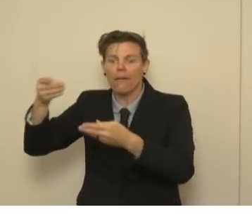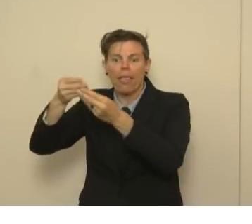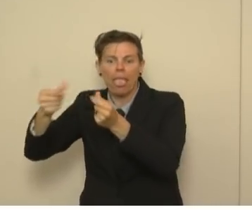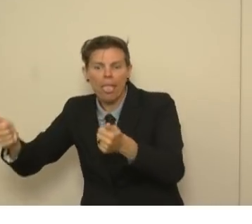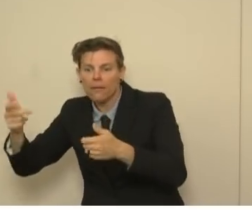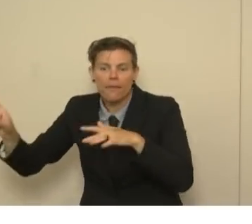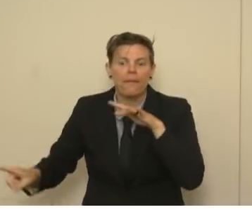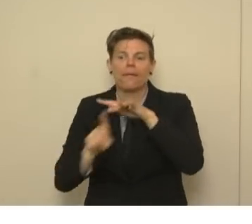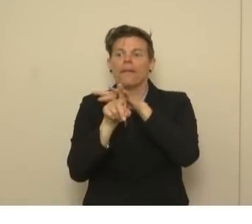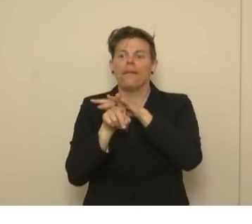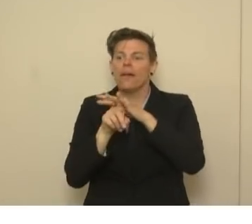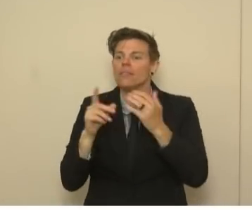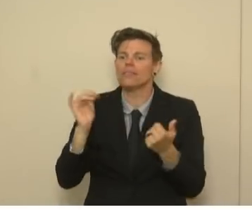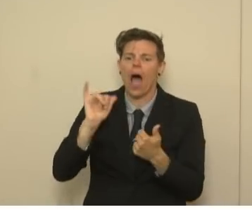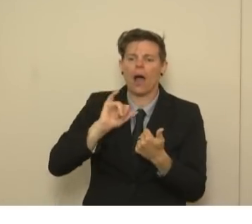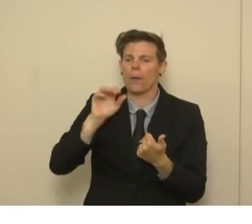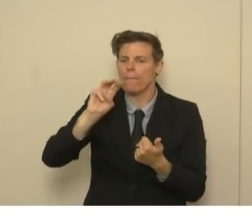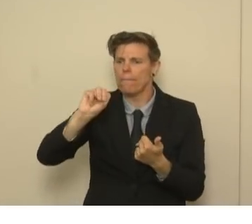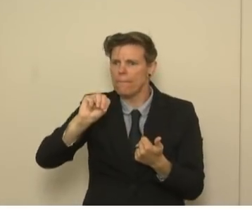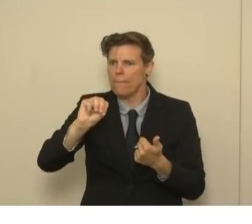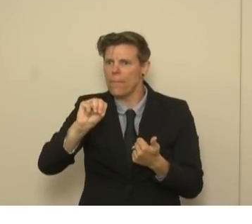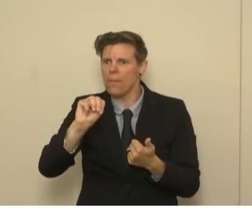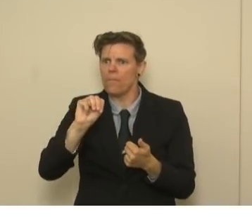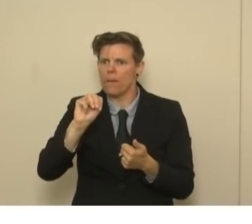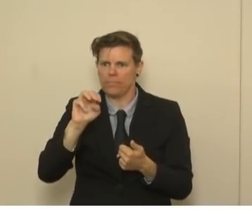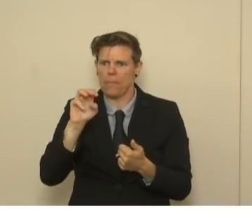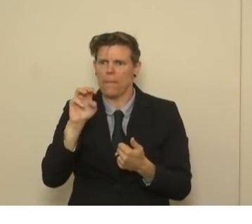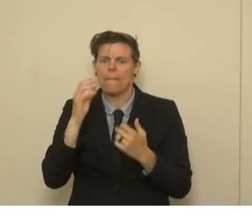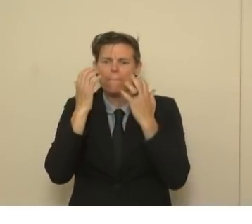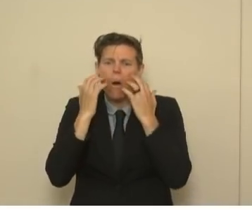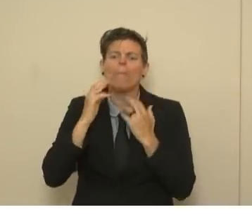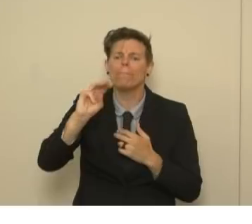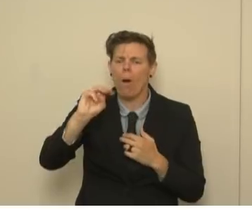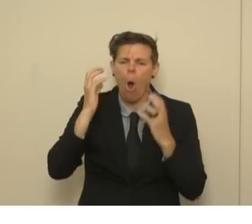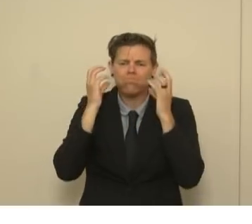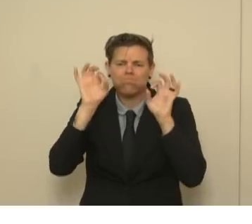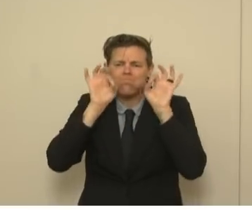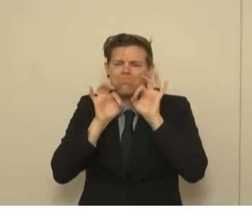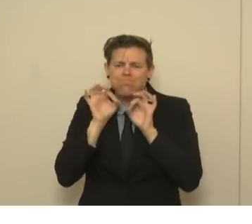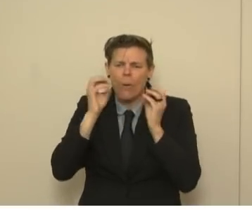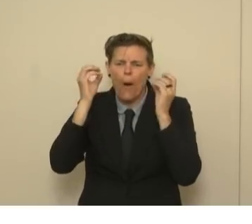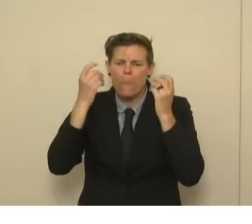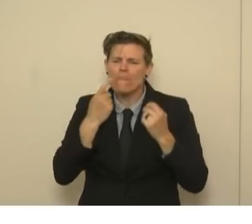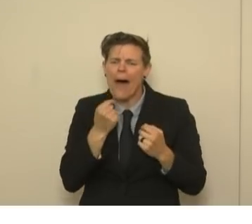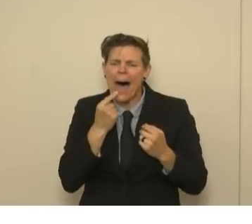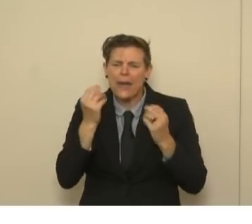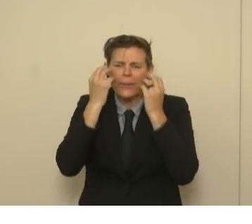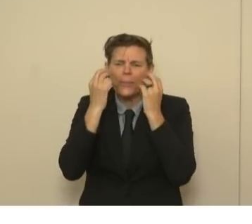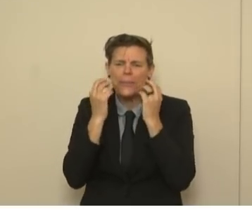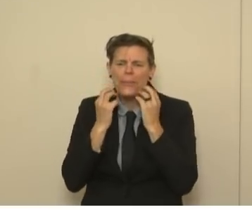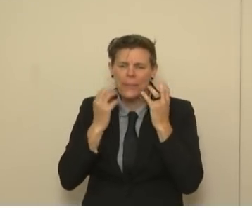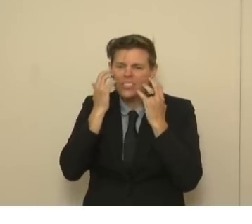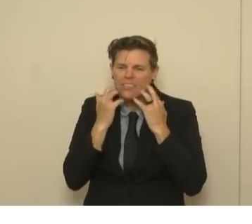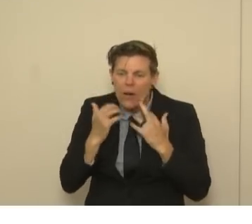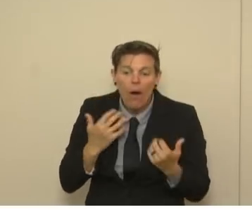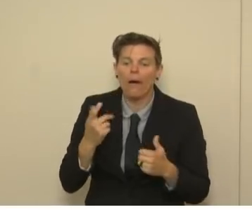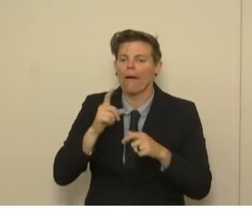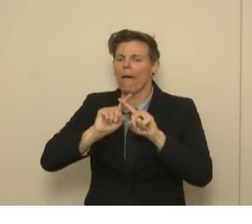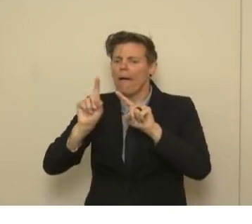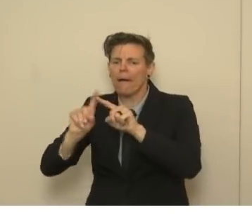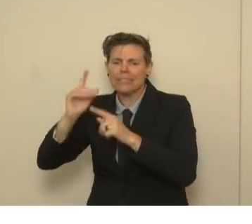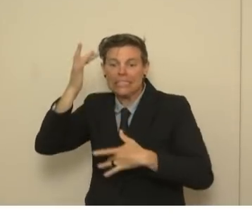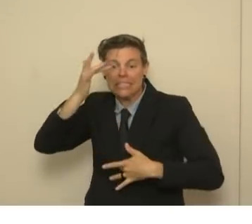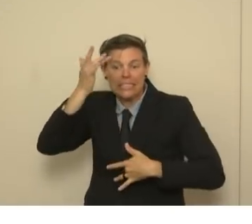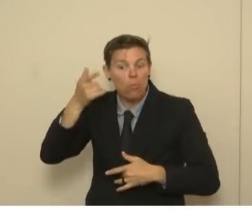now available in a couple pharmacies around the state, but everywhere in September. I don't know if you remember, but we usually tell people,